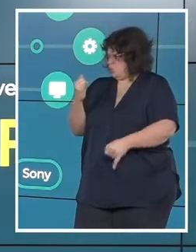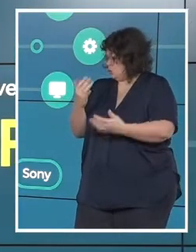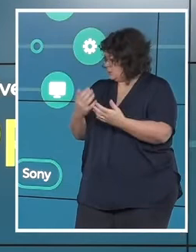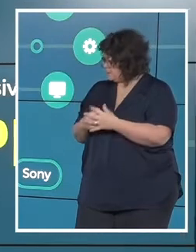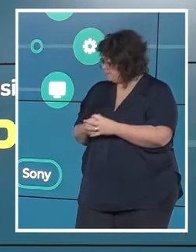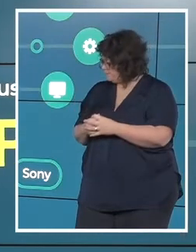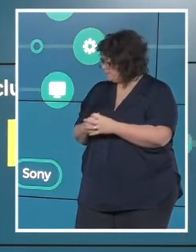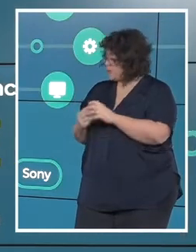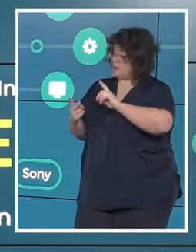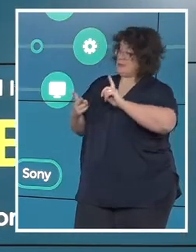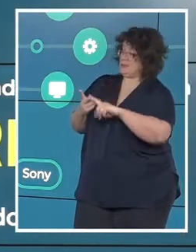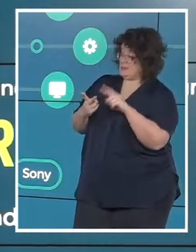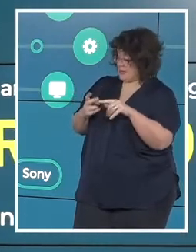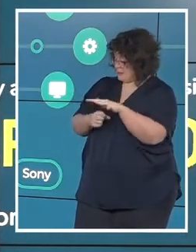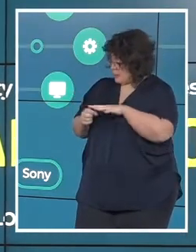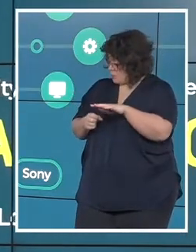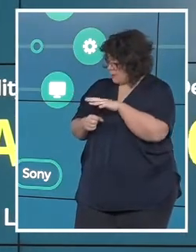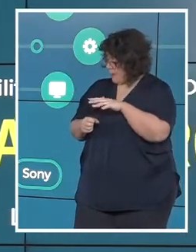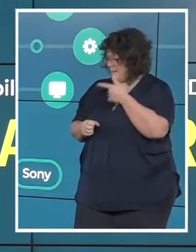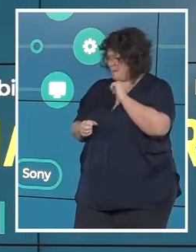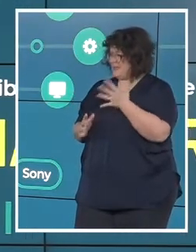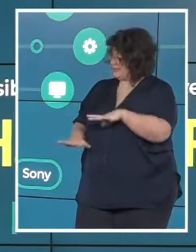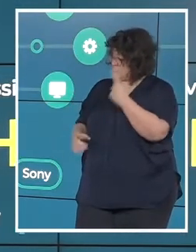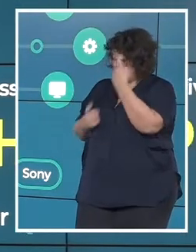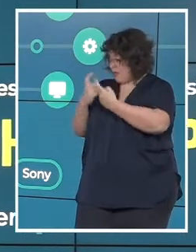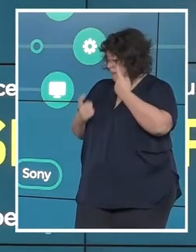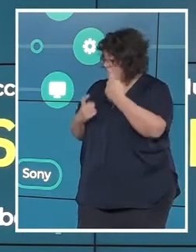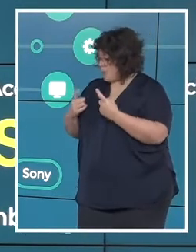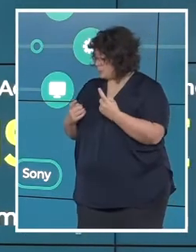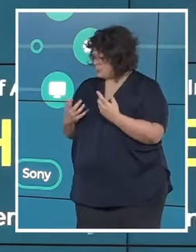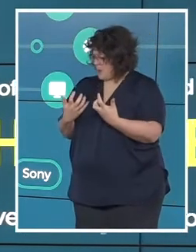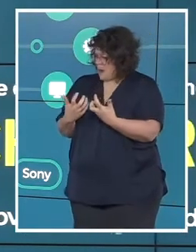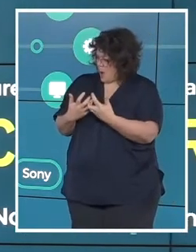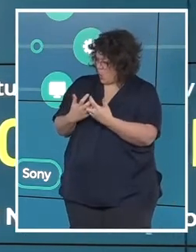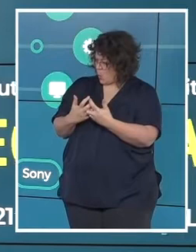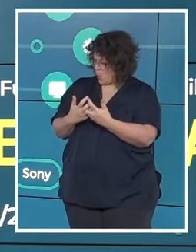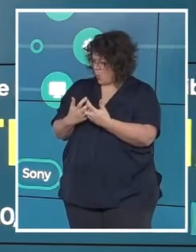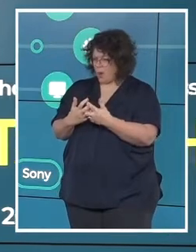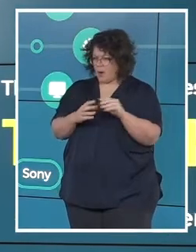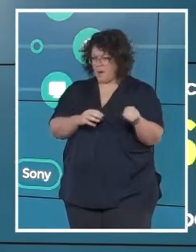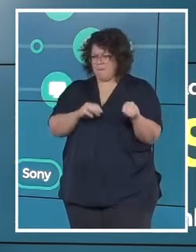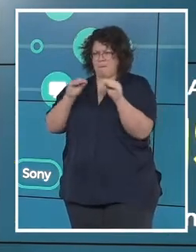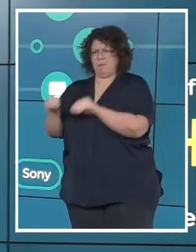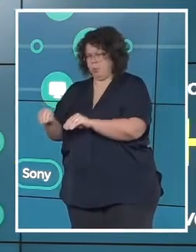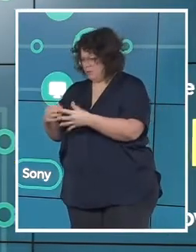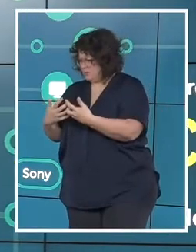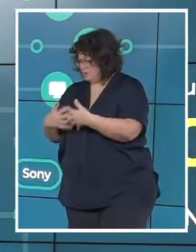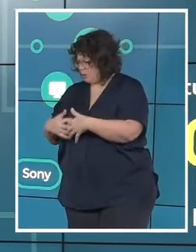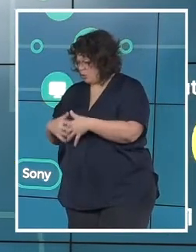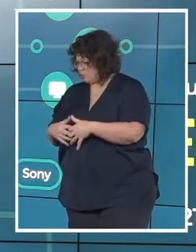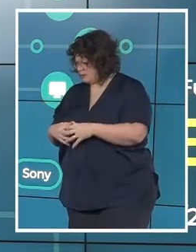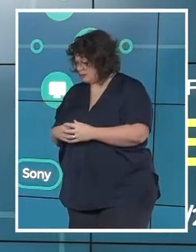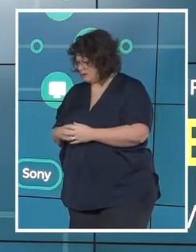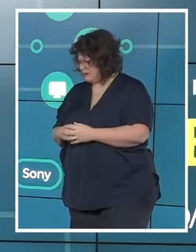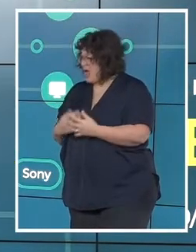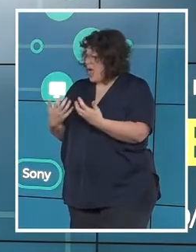it invisible? How do they take it out of the way to ensure that we are delivering the real experience that we're all trying